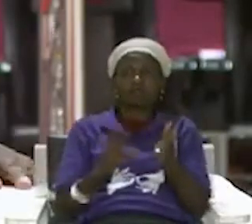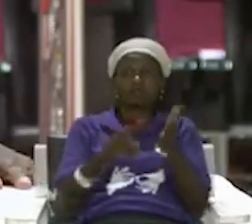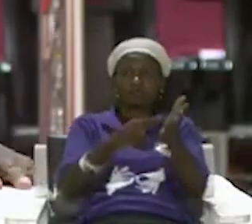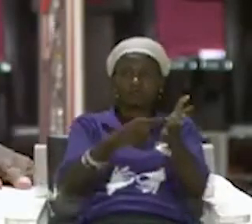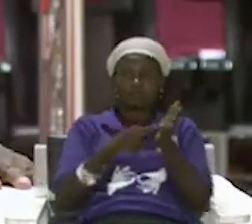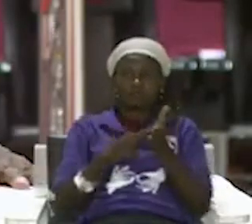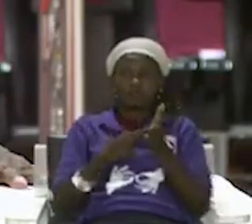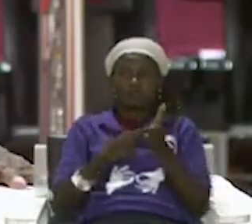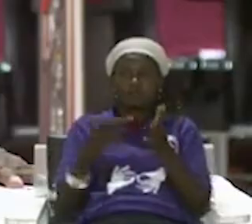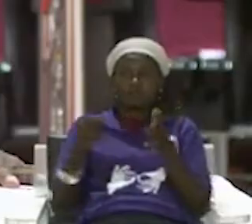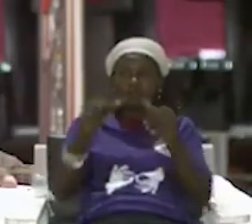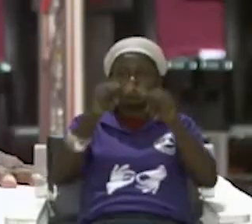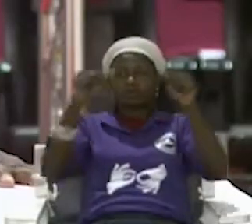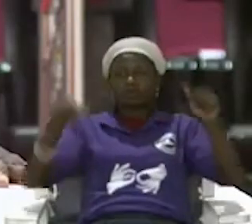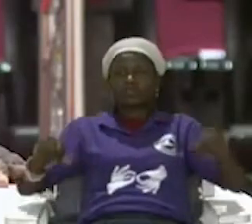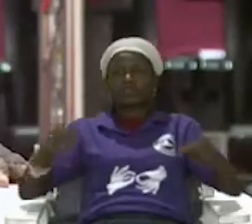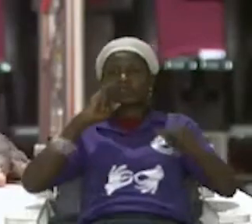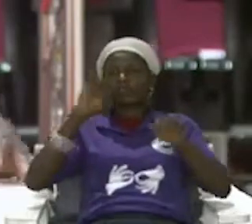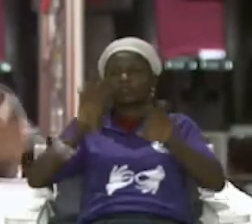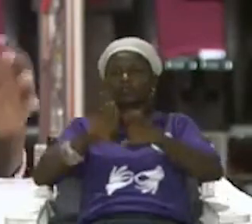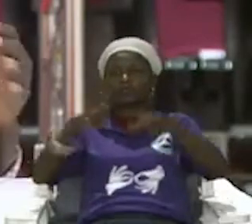The altar is open.